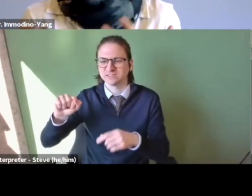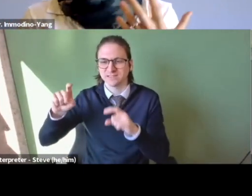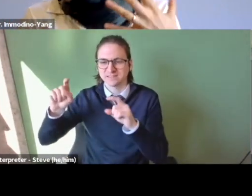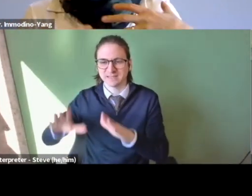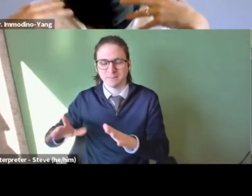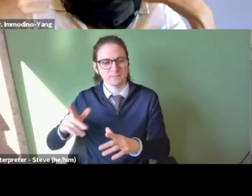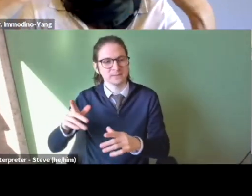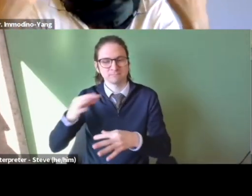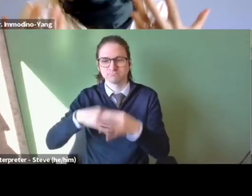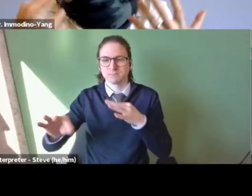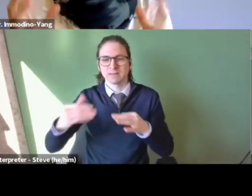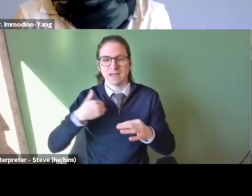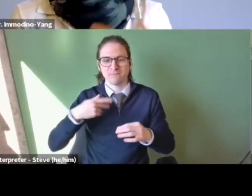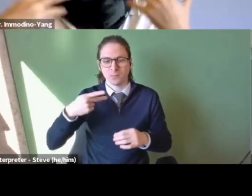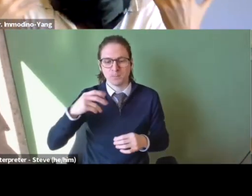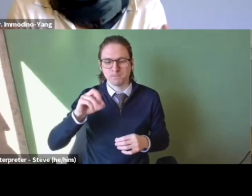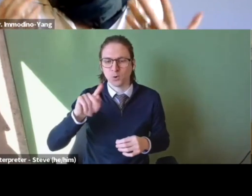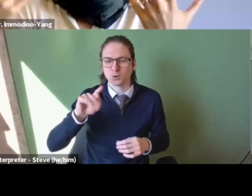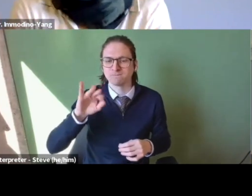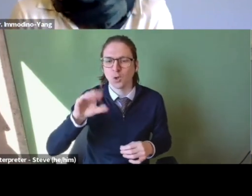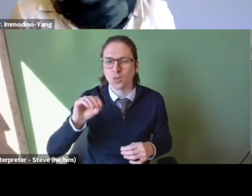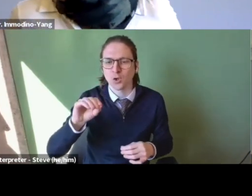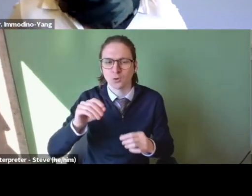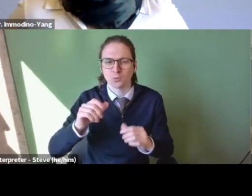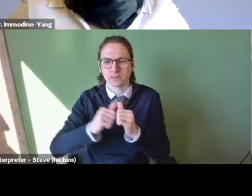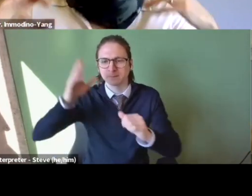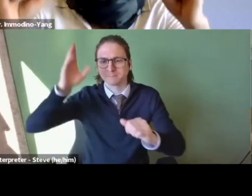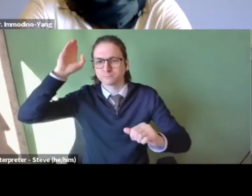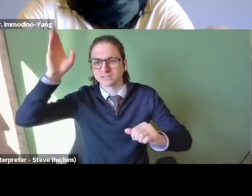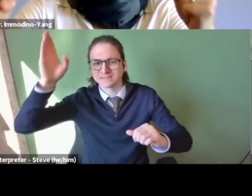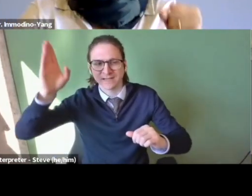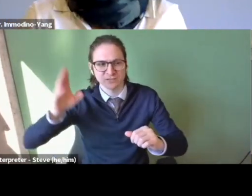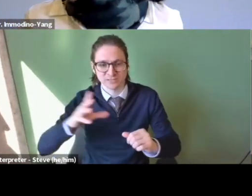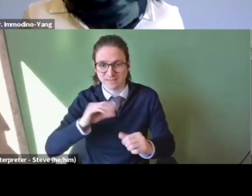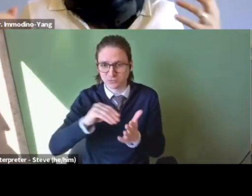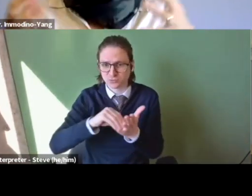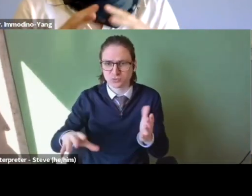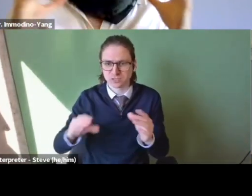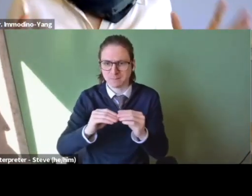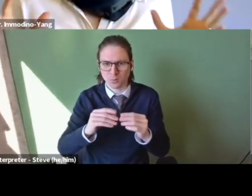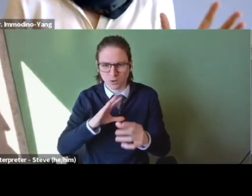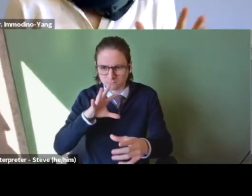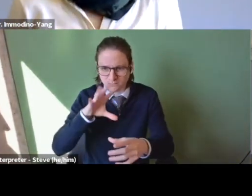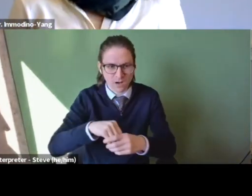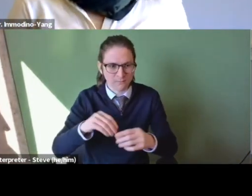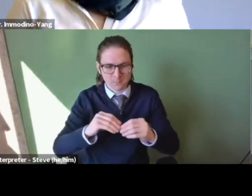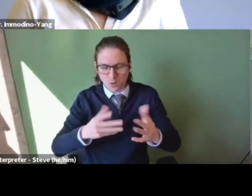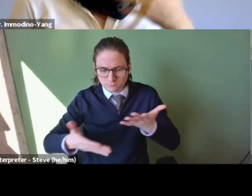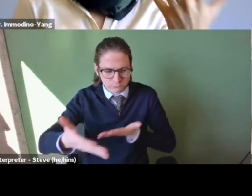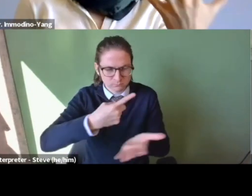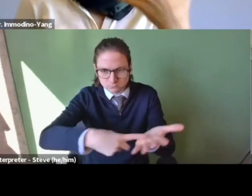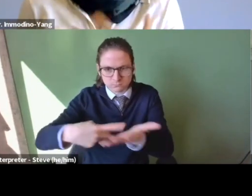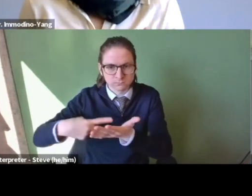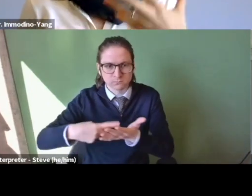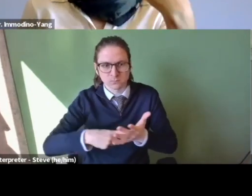where kids are engaging deeply in their work and sharing it with other people in a process-oriented way, where